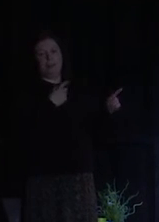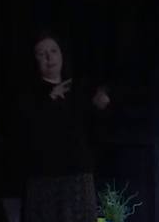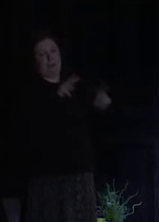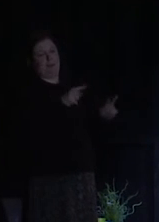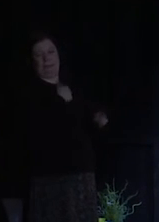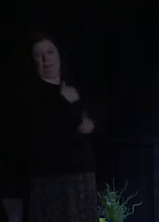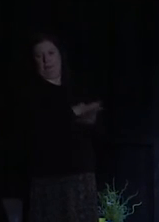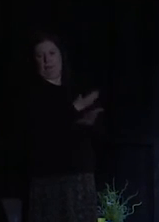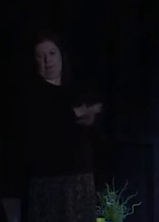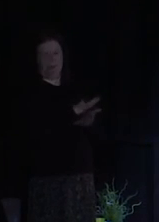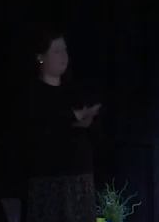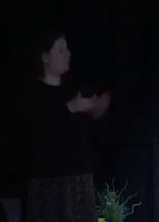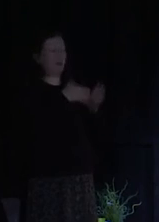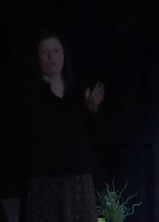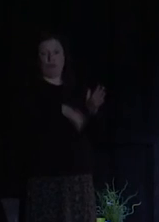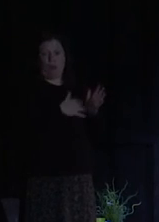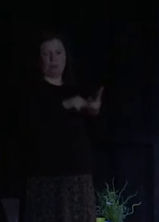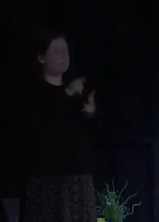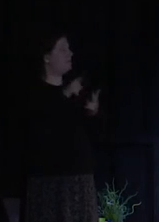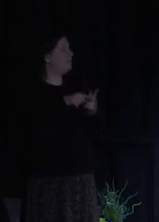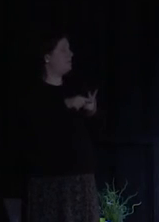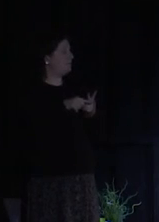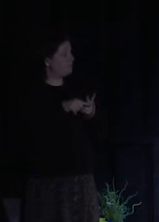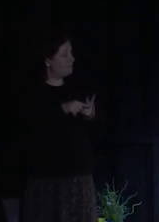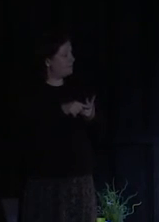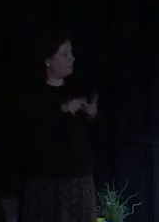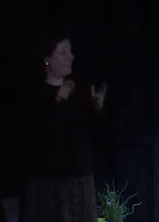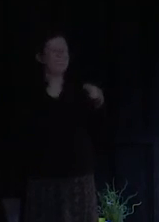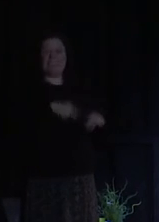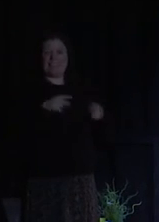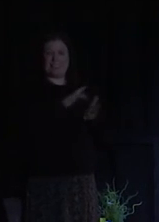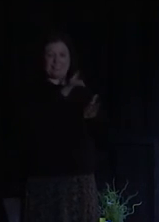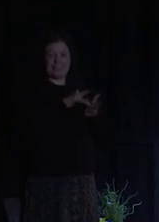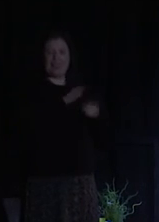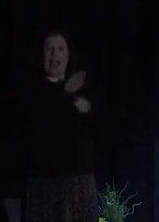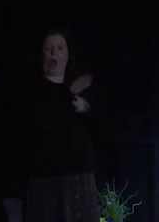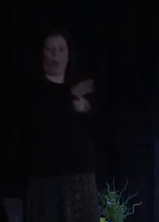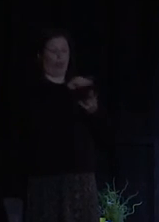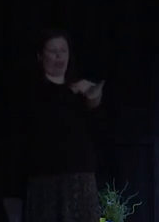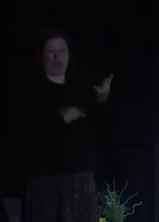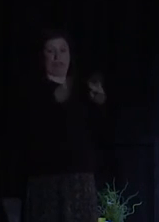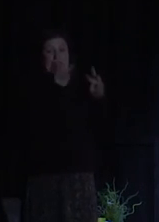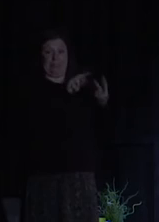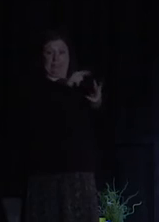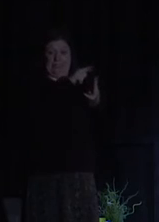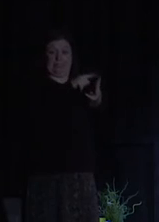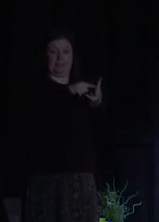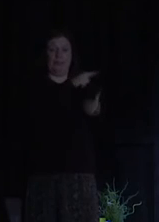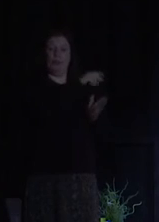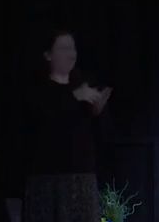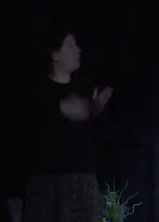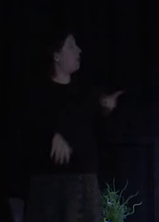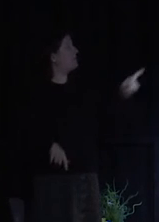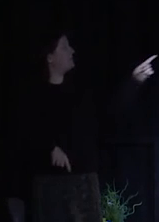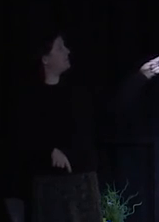this year. First saw it at Brighton Festival, then I saw it Dance Sitting, then I saw it out there. And what I really, really loved about it was, this is it in Brighton,